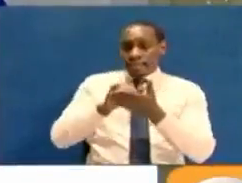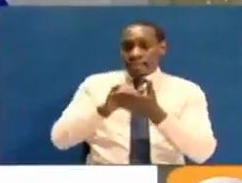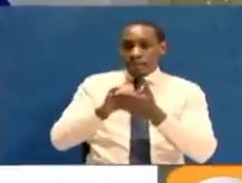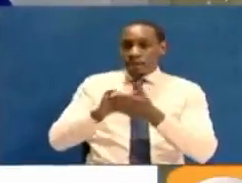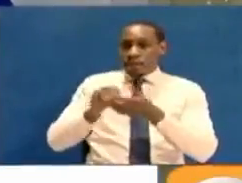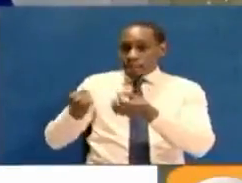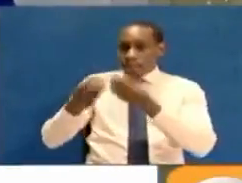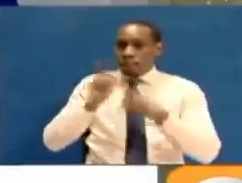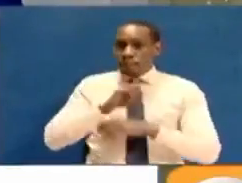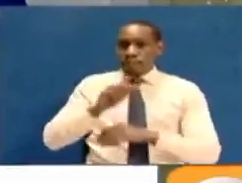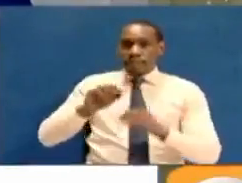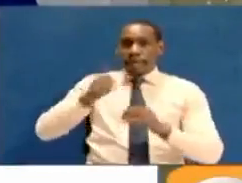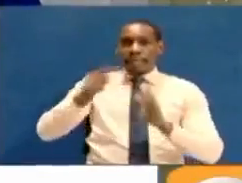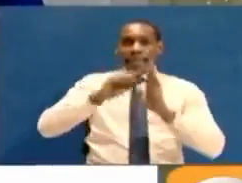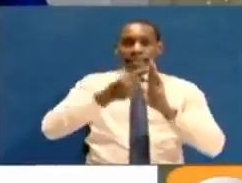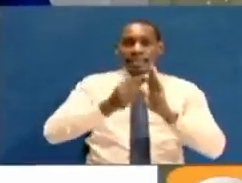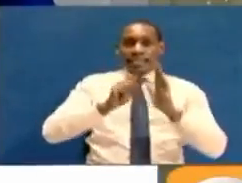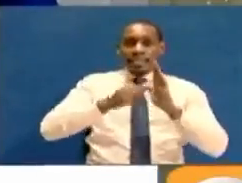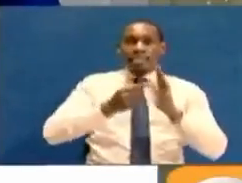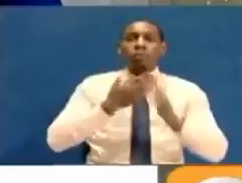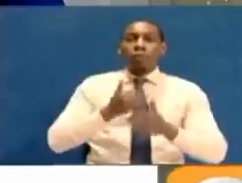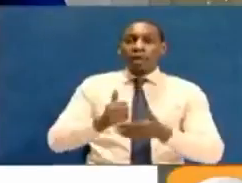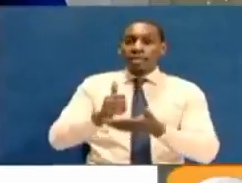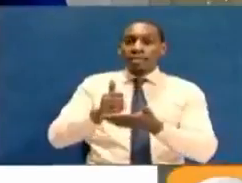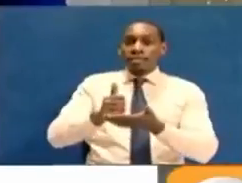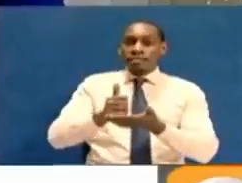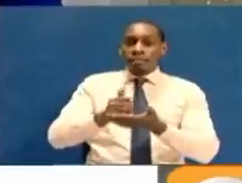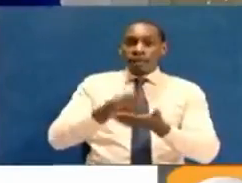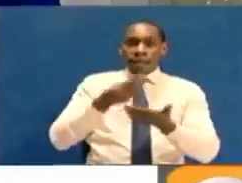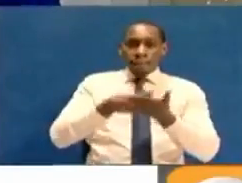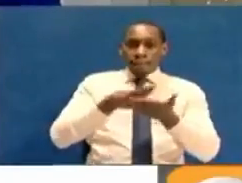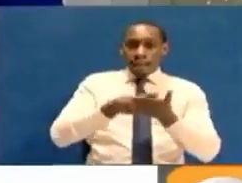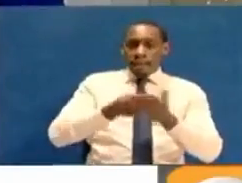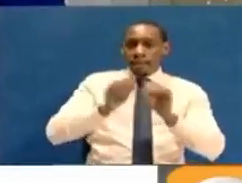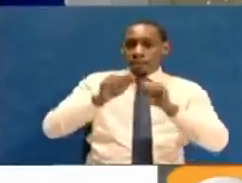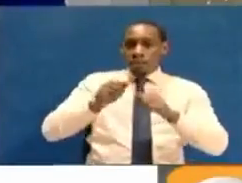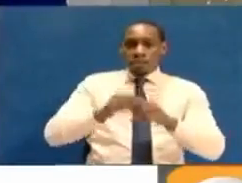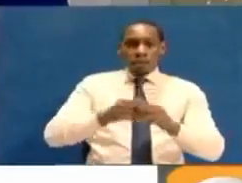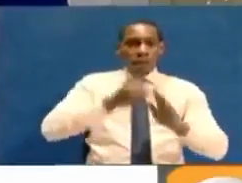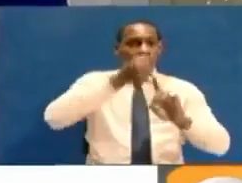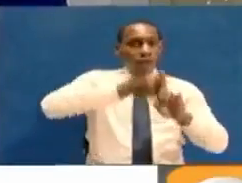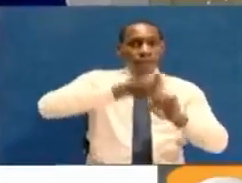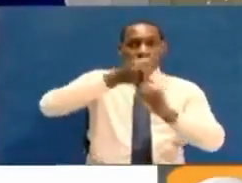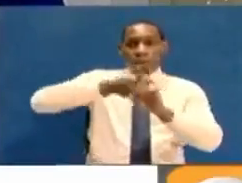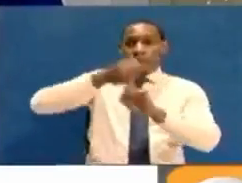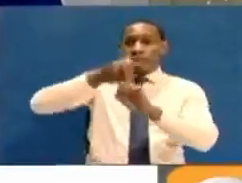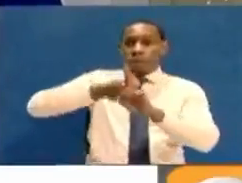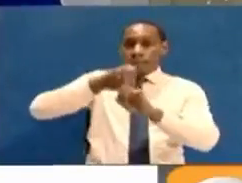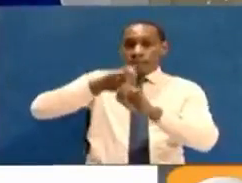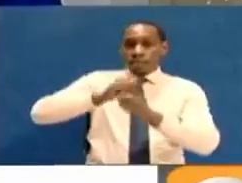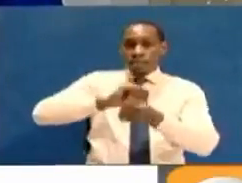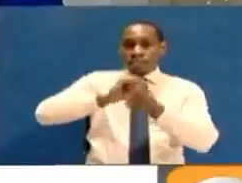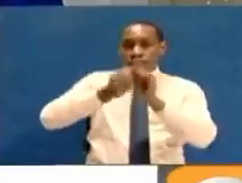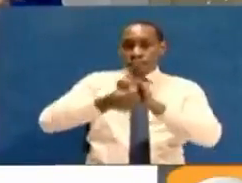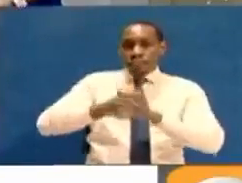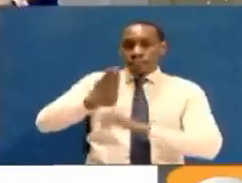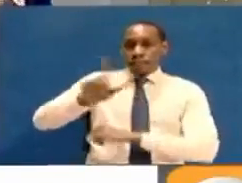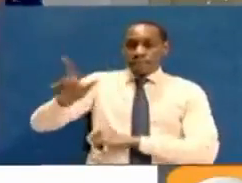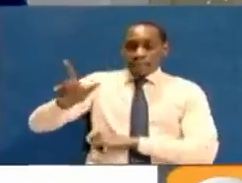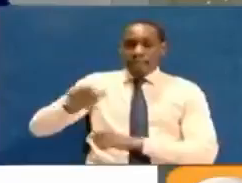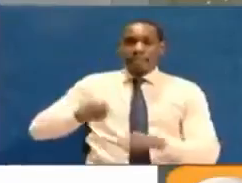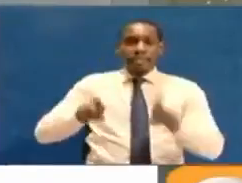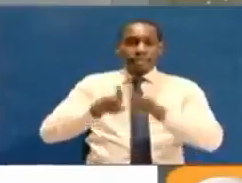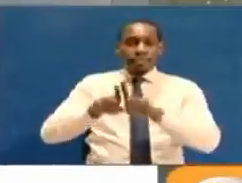are their other demands? Well, they want facilitation money to be able to popularize this amendment bill. In